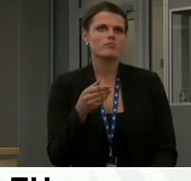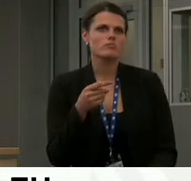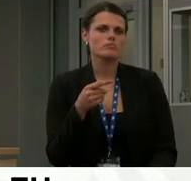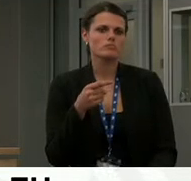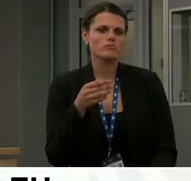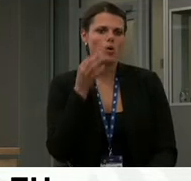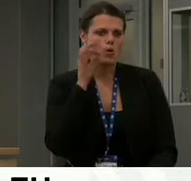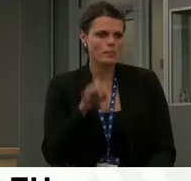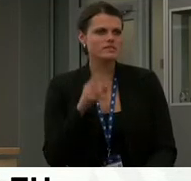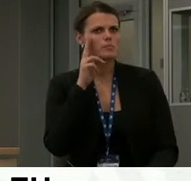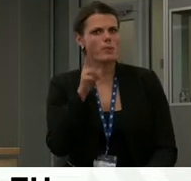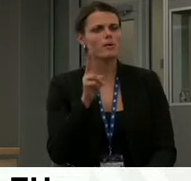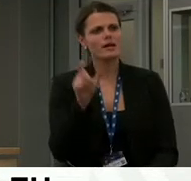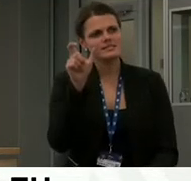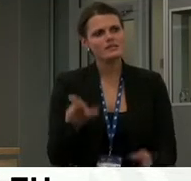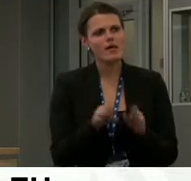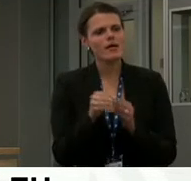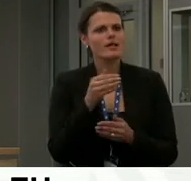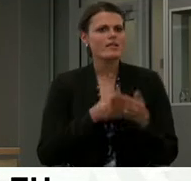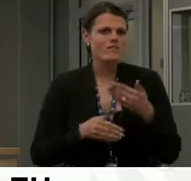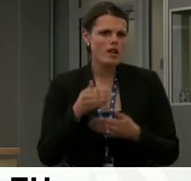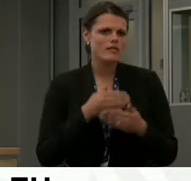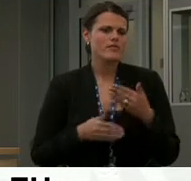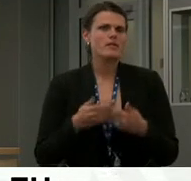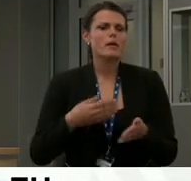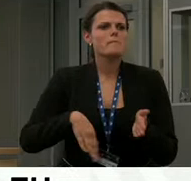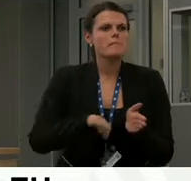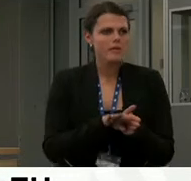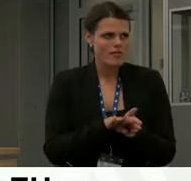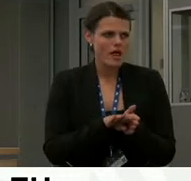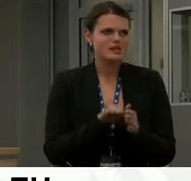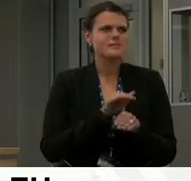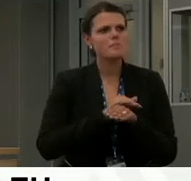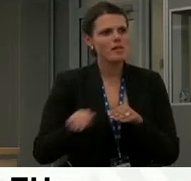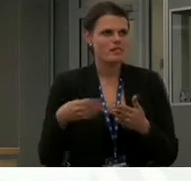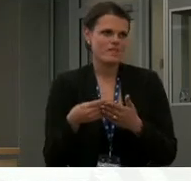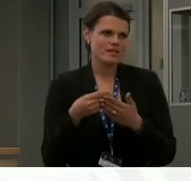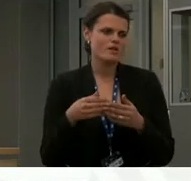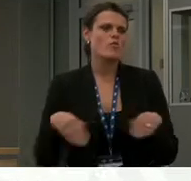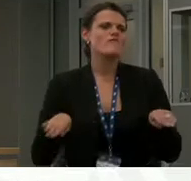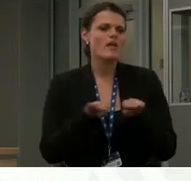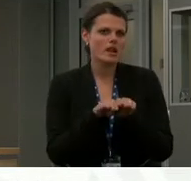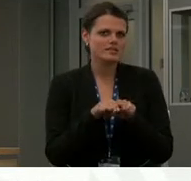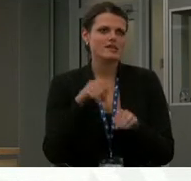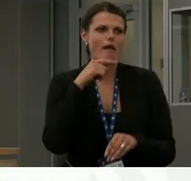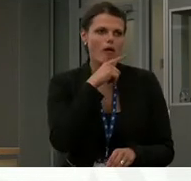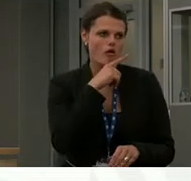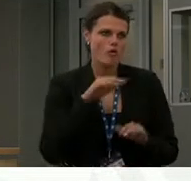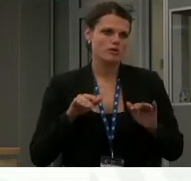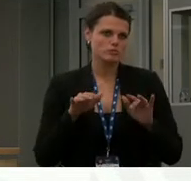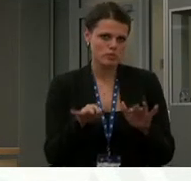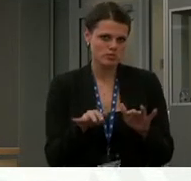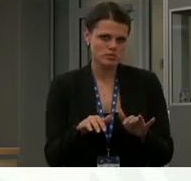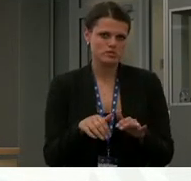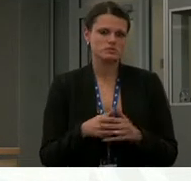to ensure that persons with disability participate fully and equally in the economy and in